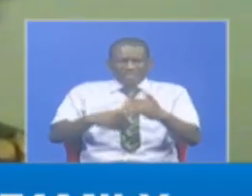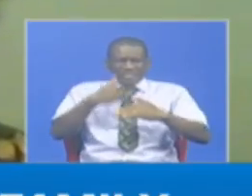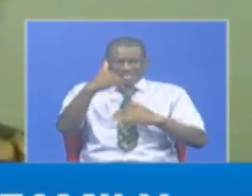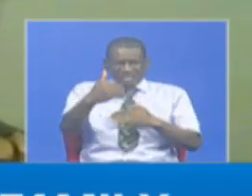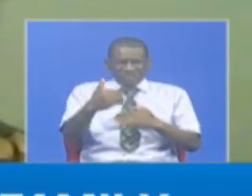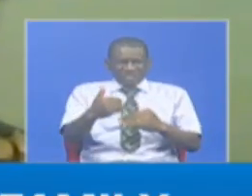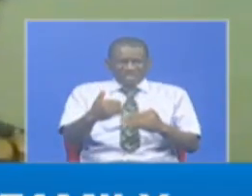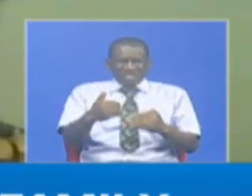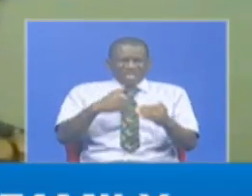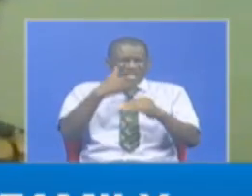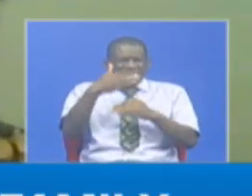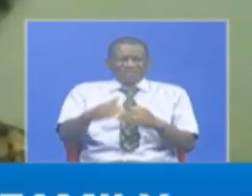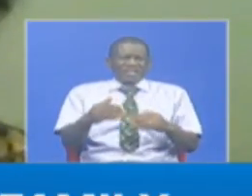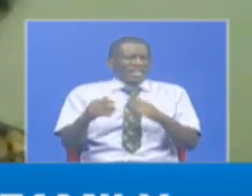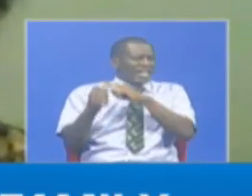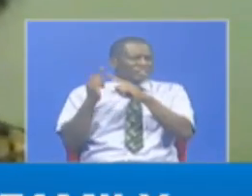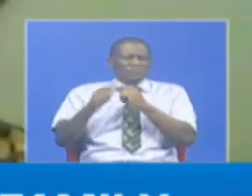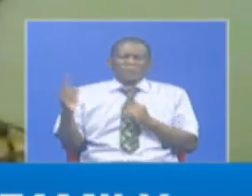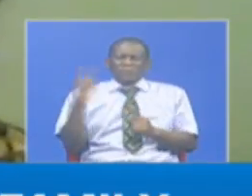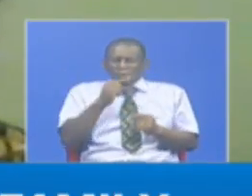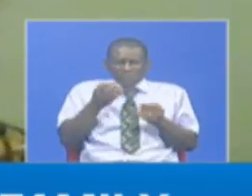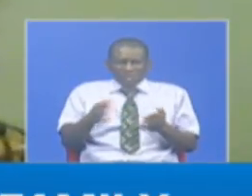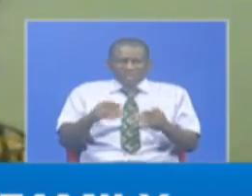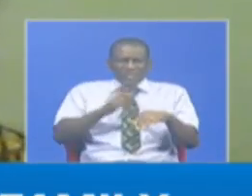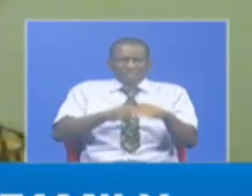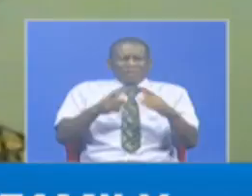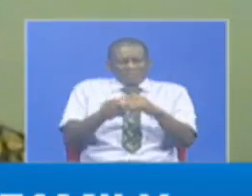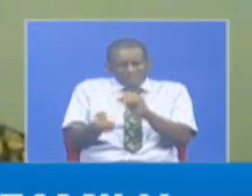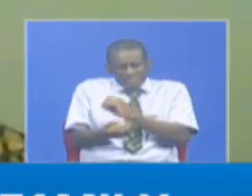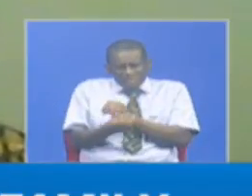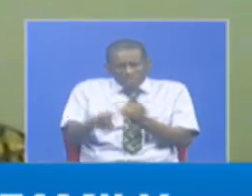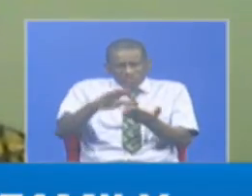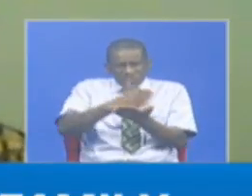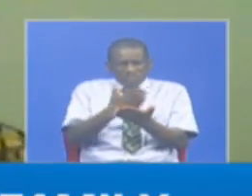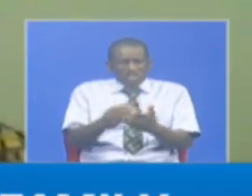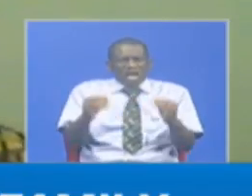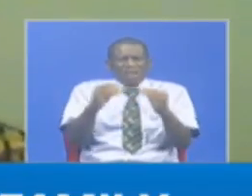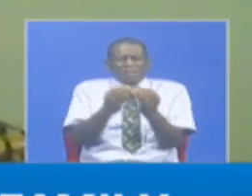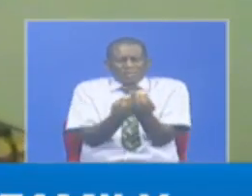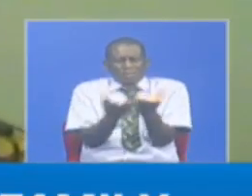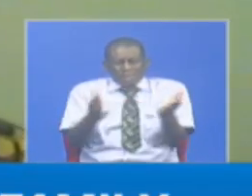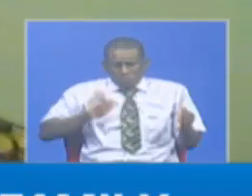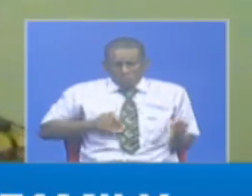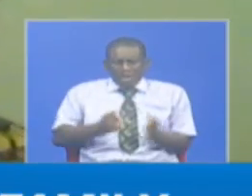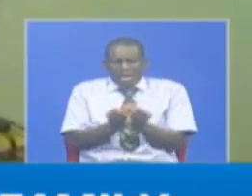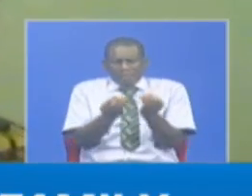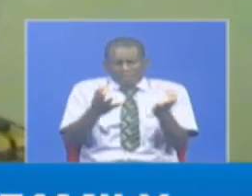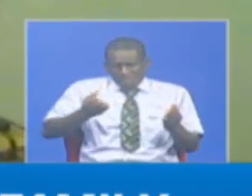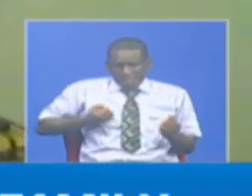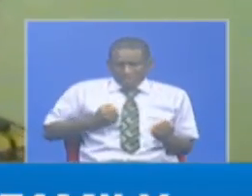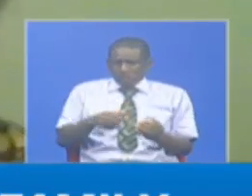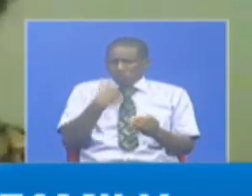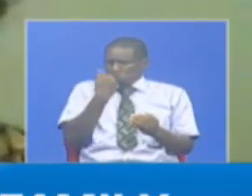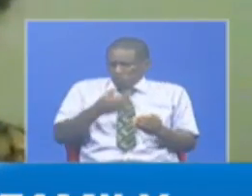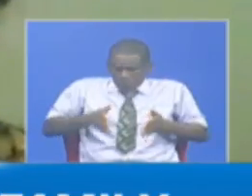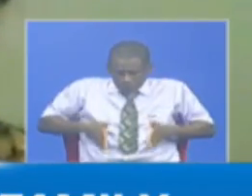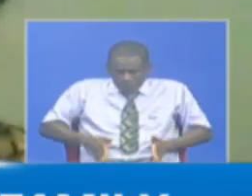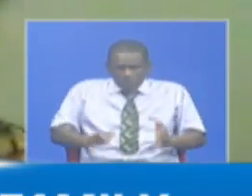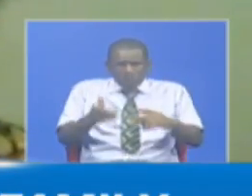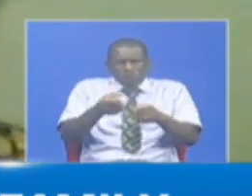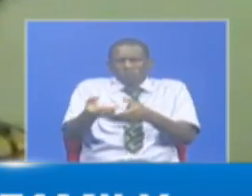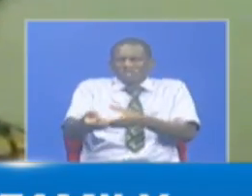very harrowing experience. And so when I started the counseling sessions, I met with very many women and very many girls who had given birth from